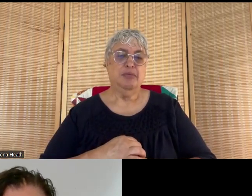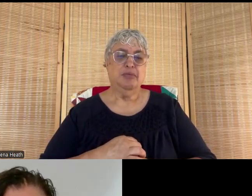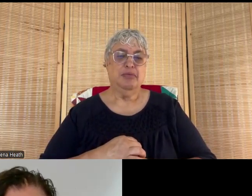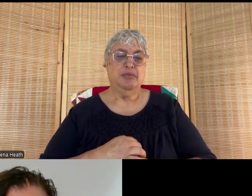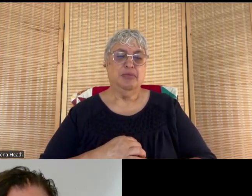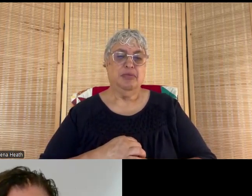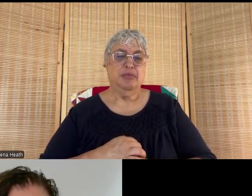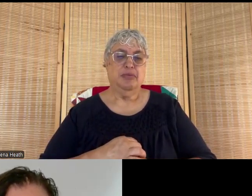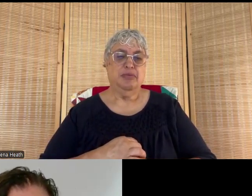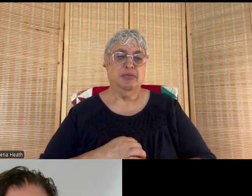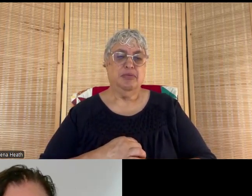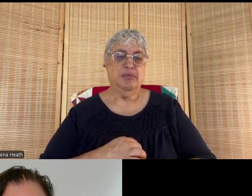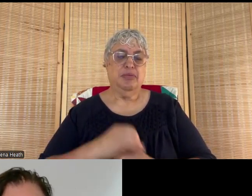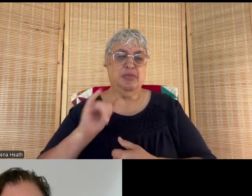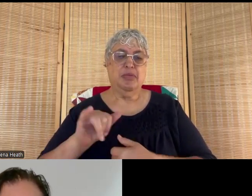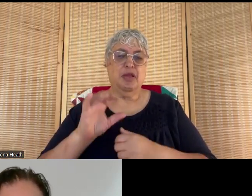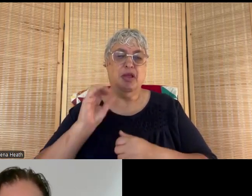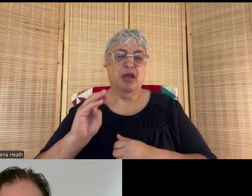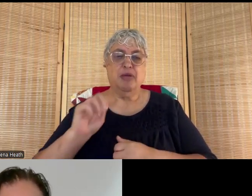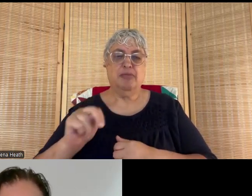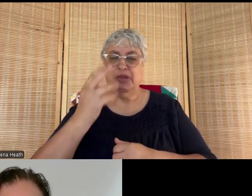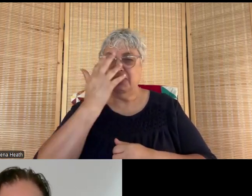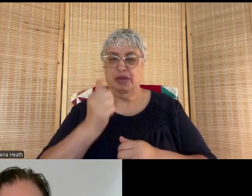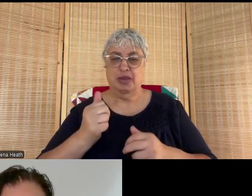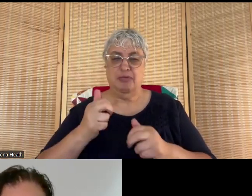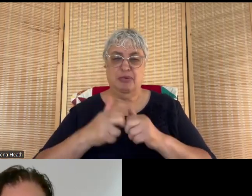So these are some common sleep disorders.